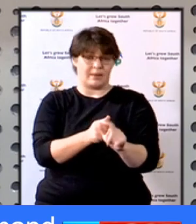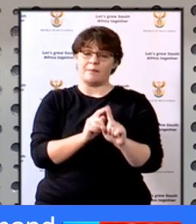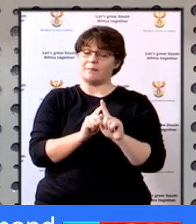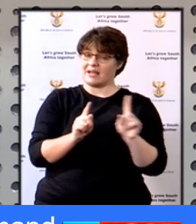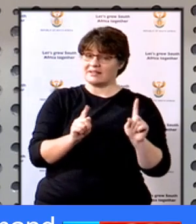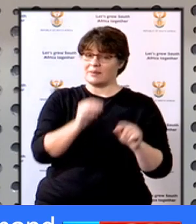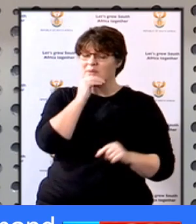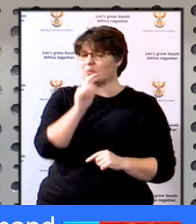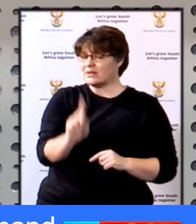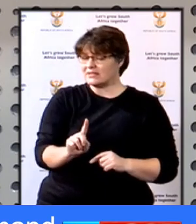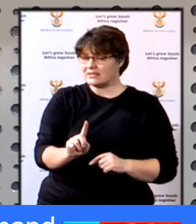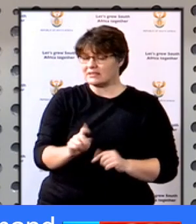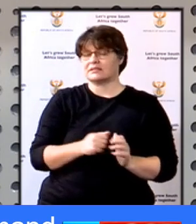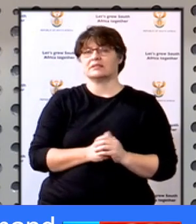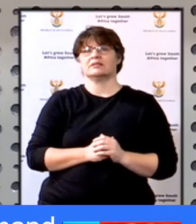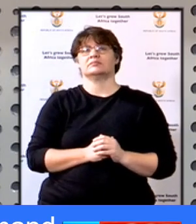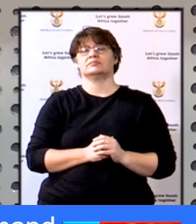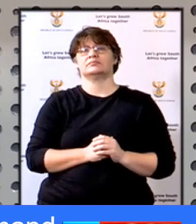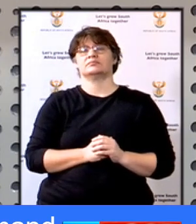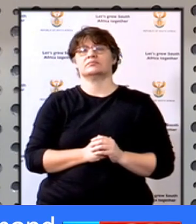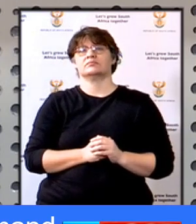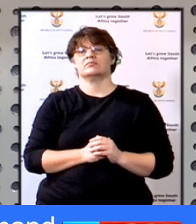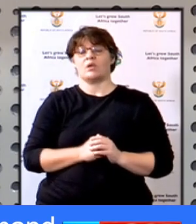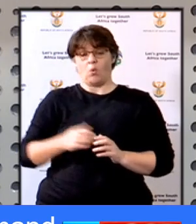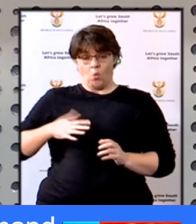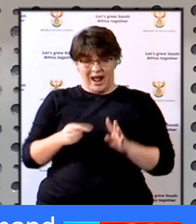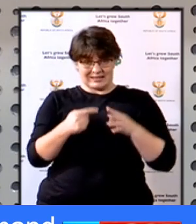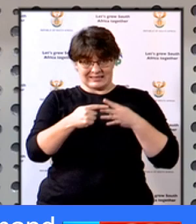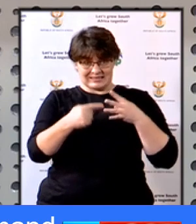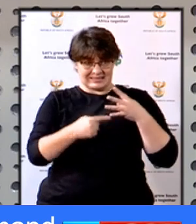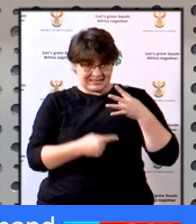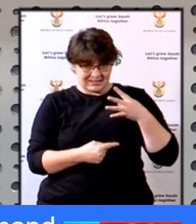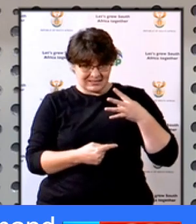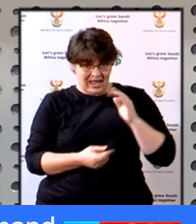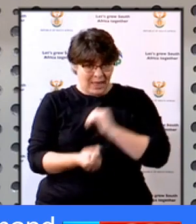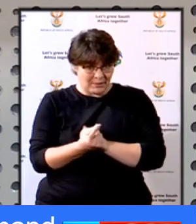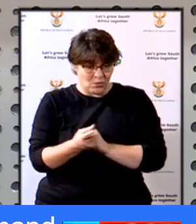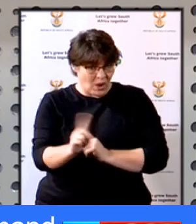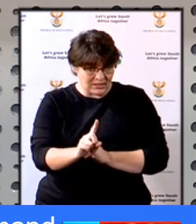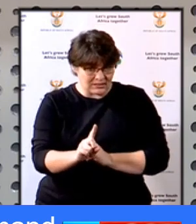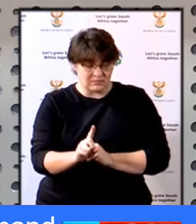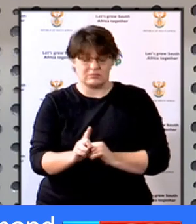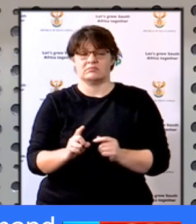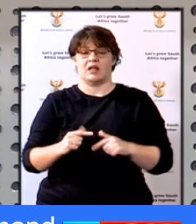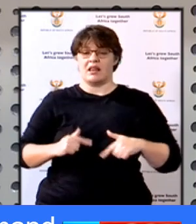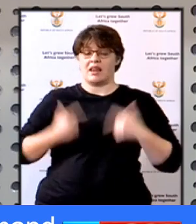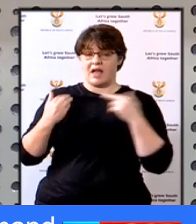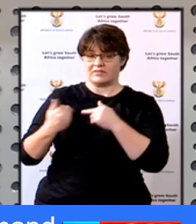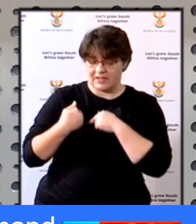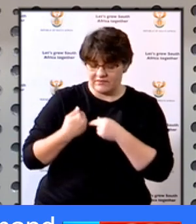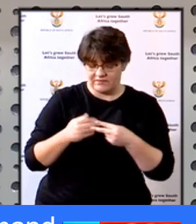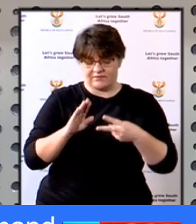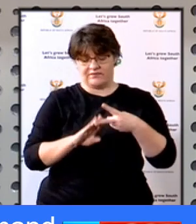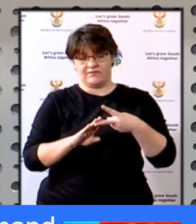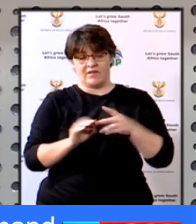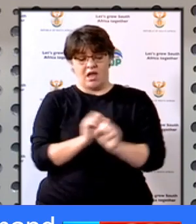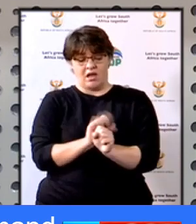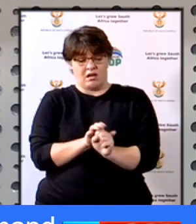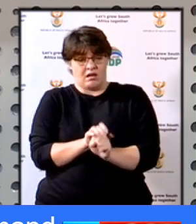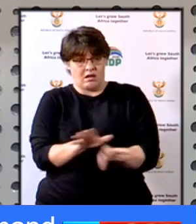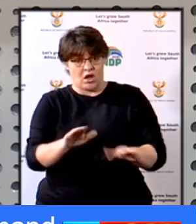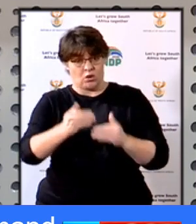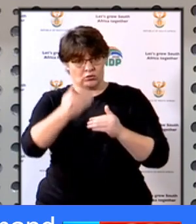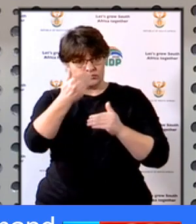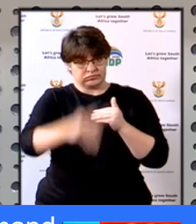means that the outcome that we want is exactly the same. Saving lives, reducing the spread of